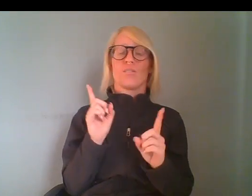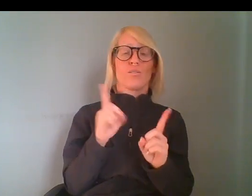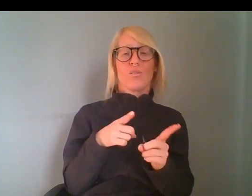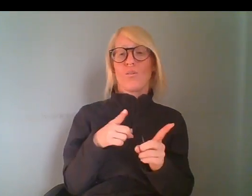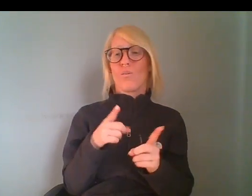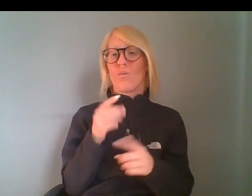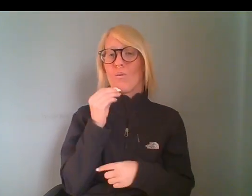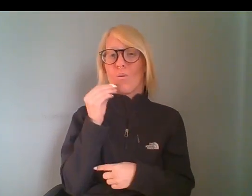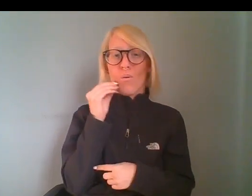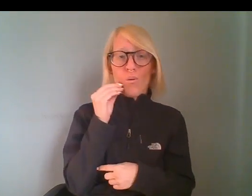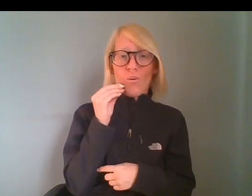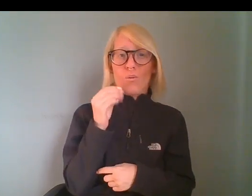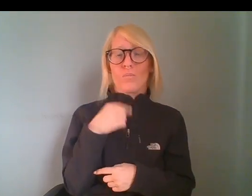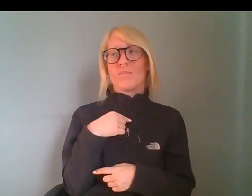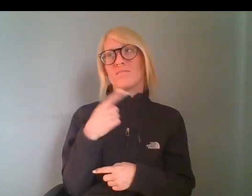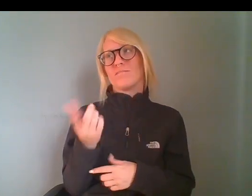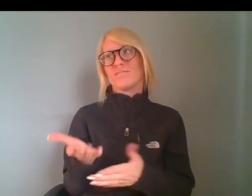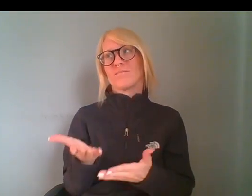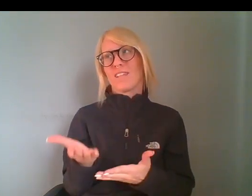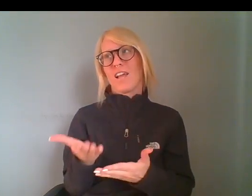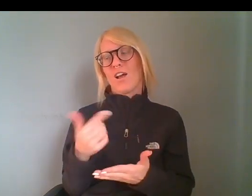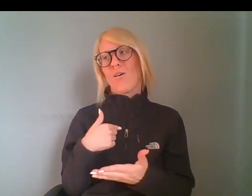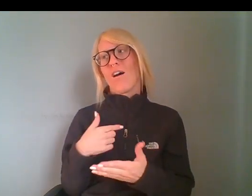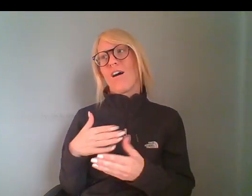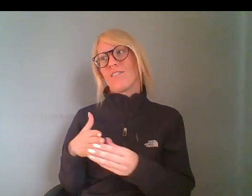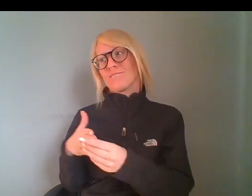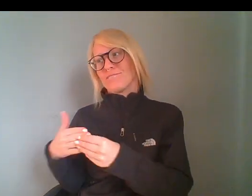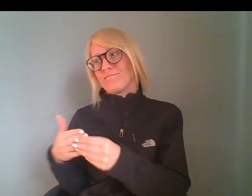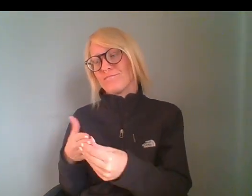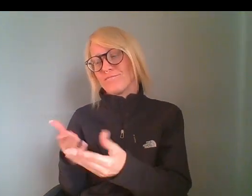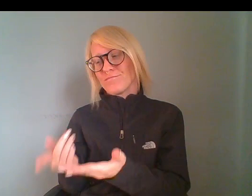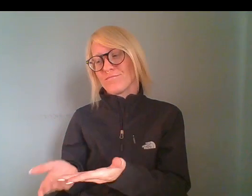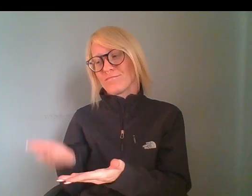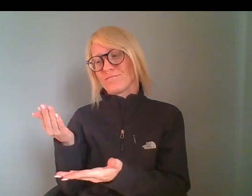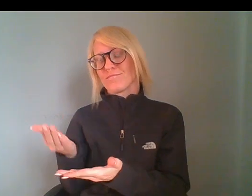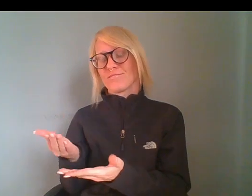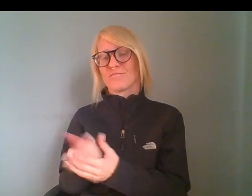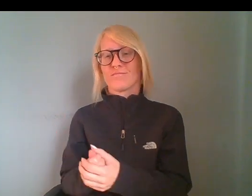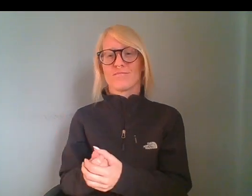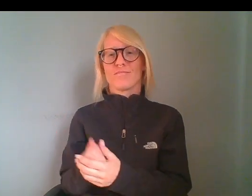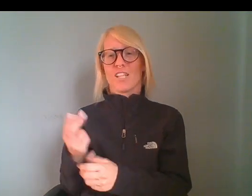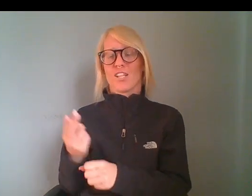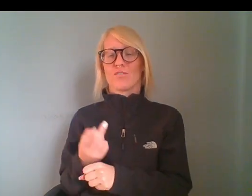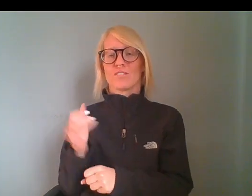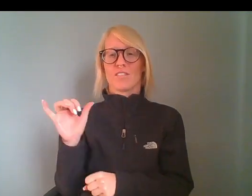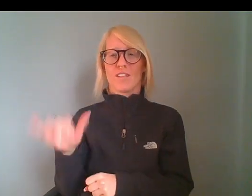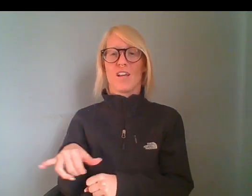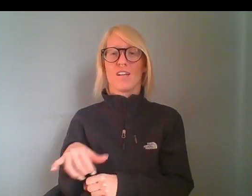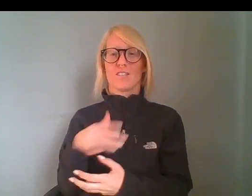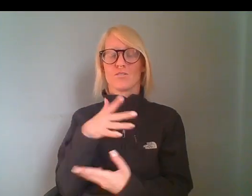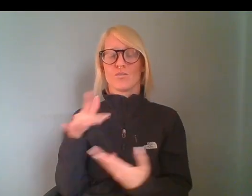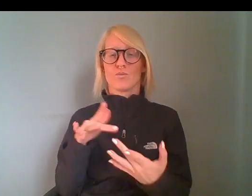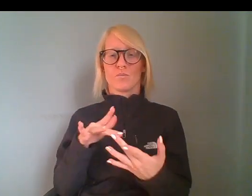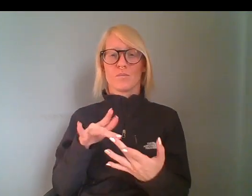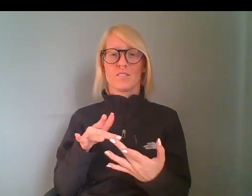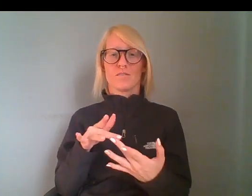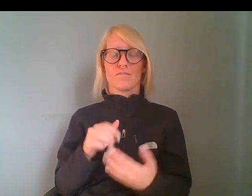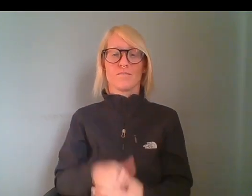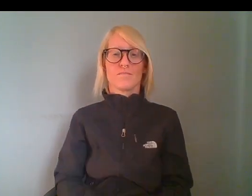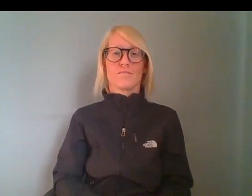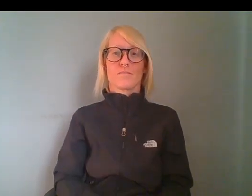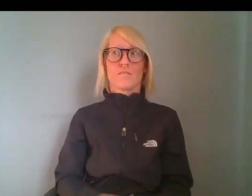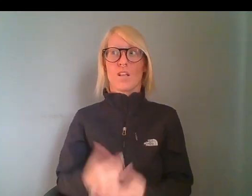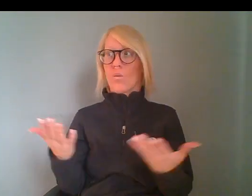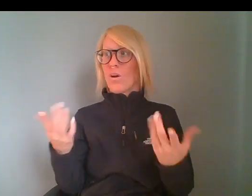gets dark. Now I have to rein him in a little bit. So for those of you who see him around, you can make fun of him for that. But what happens is when George